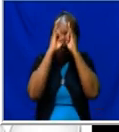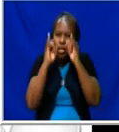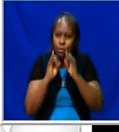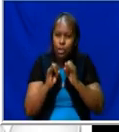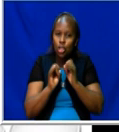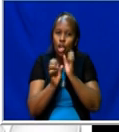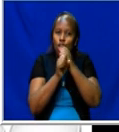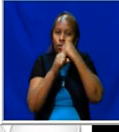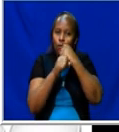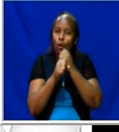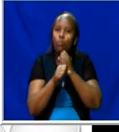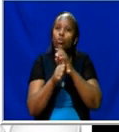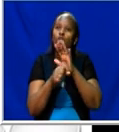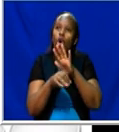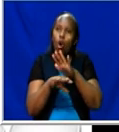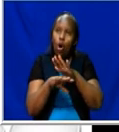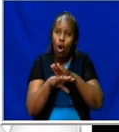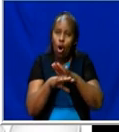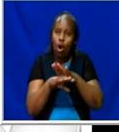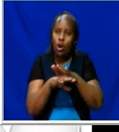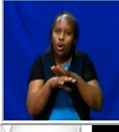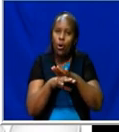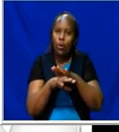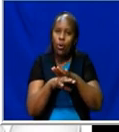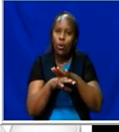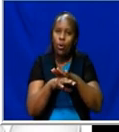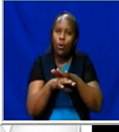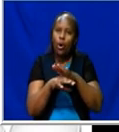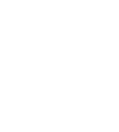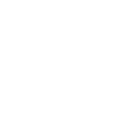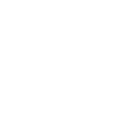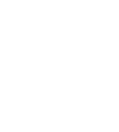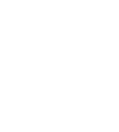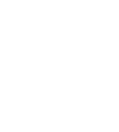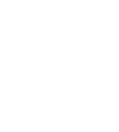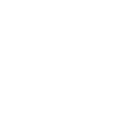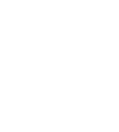is formed on the screen.